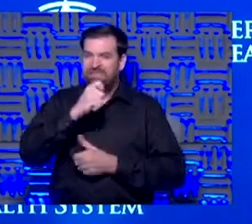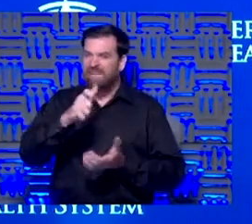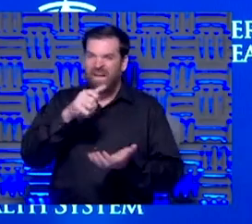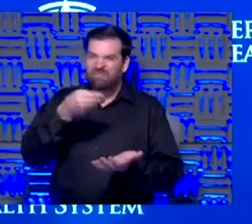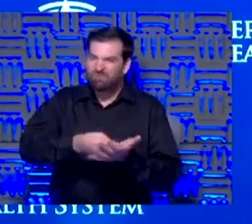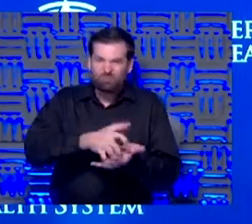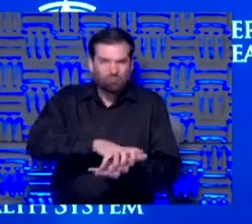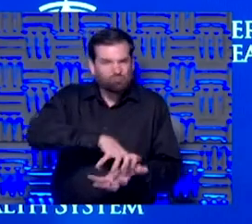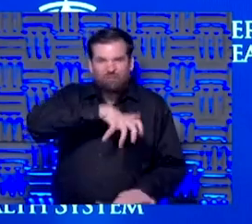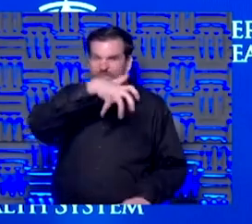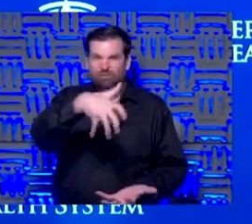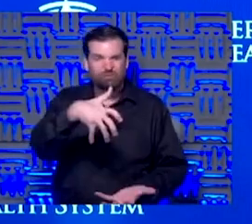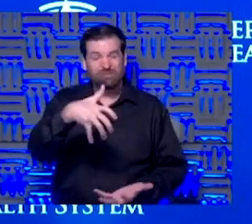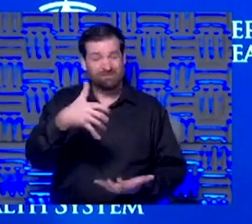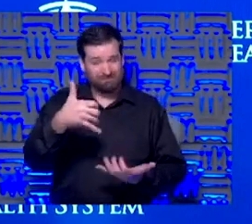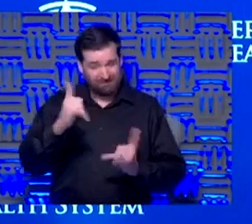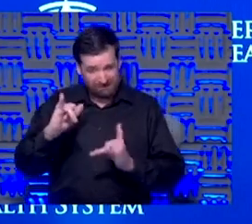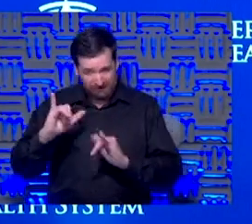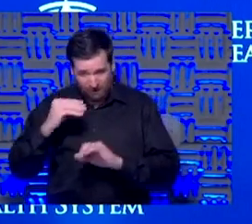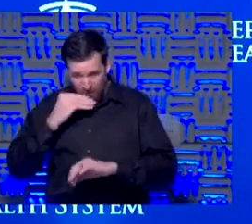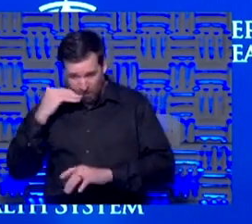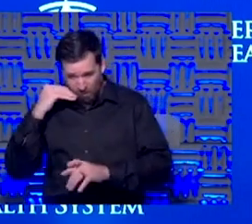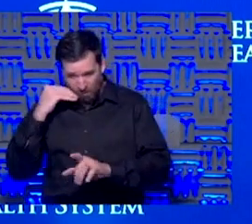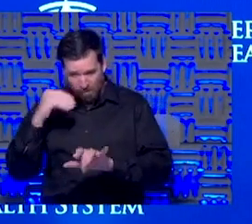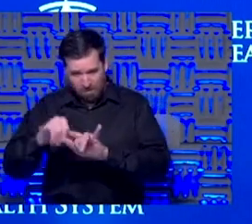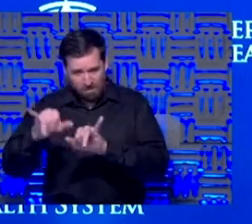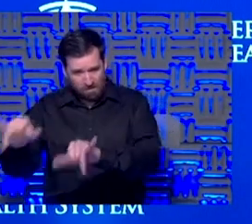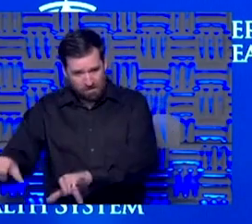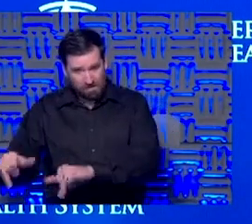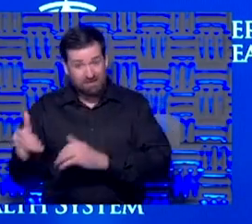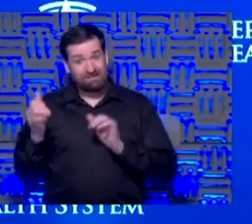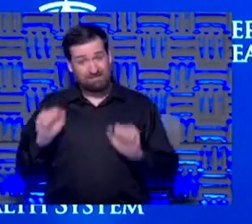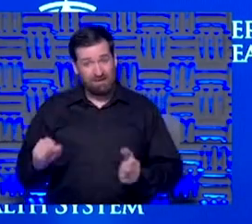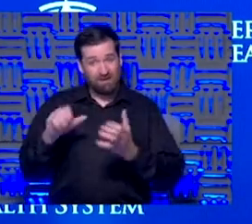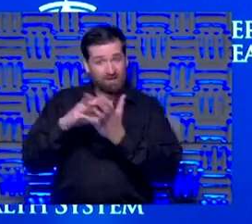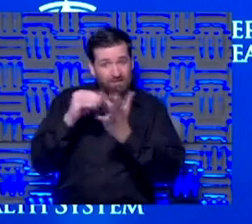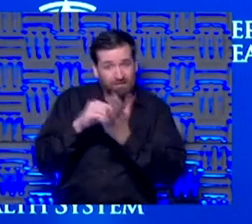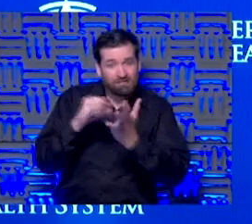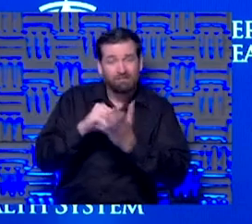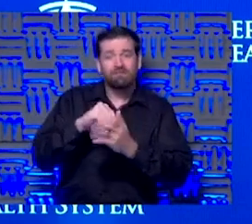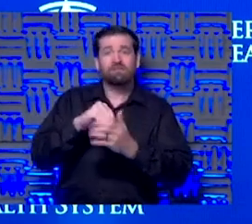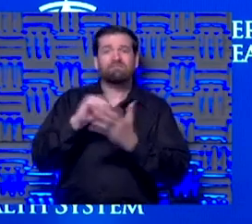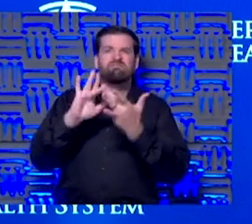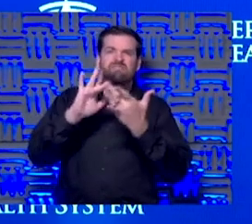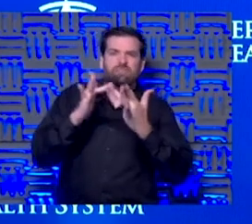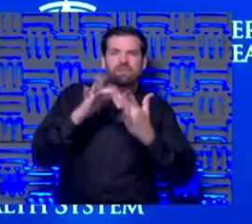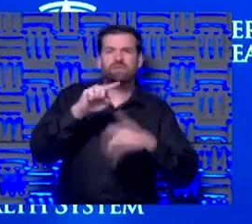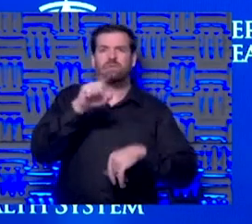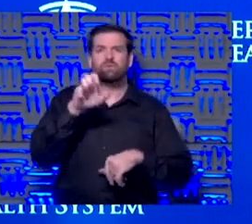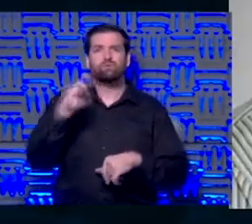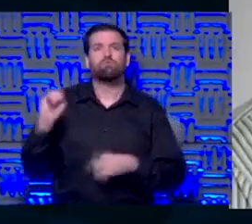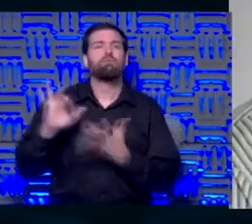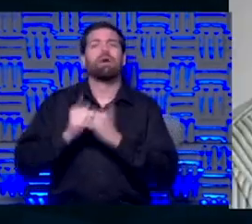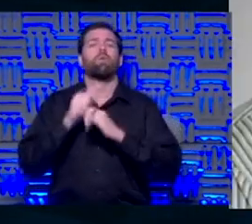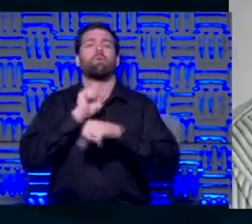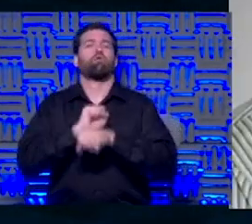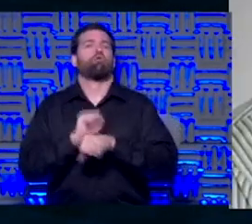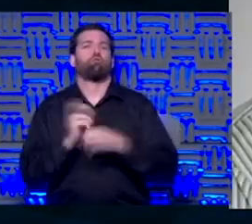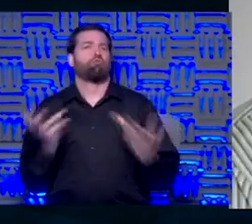the children who are at home still be able to learn on through internet or Zoom, or how's that going to work?